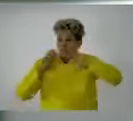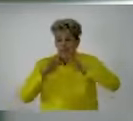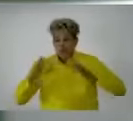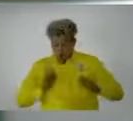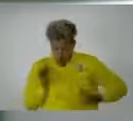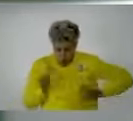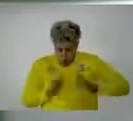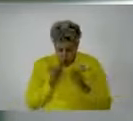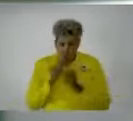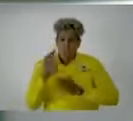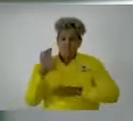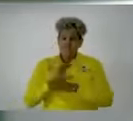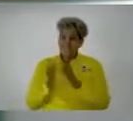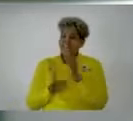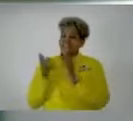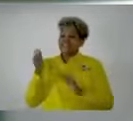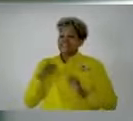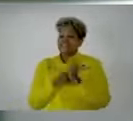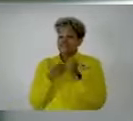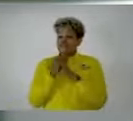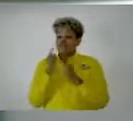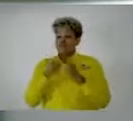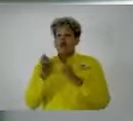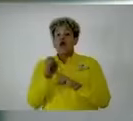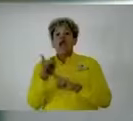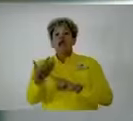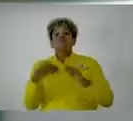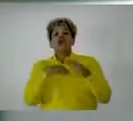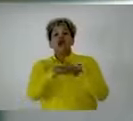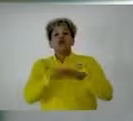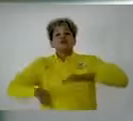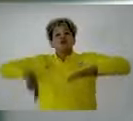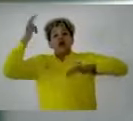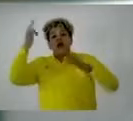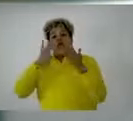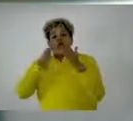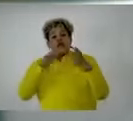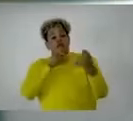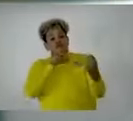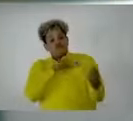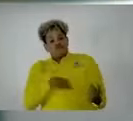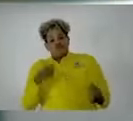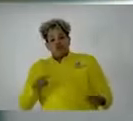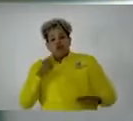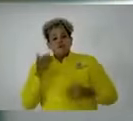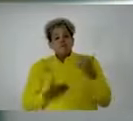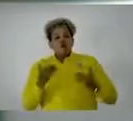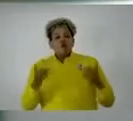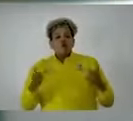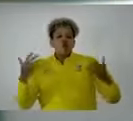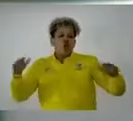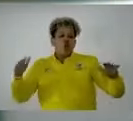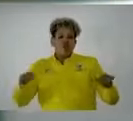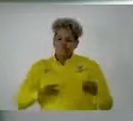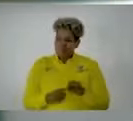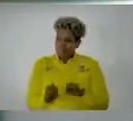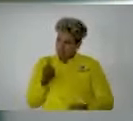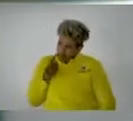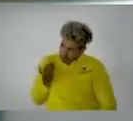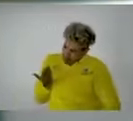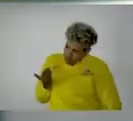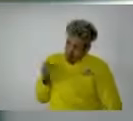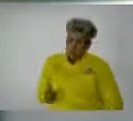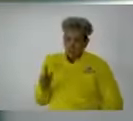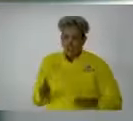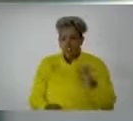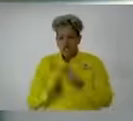robust digital infrastructure and expanding access to high-speed internet connectivity, a process which has already started and which needs